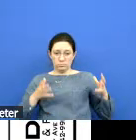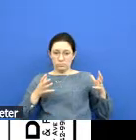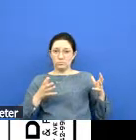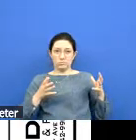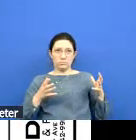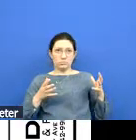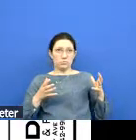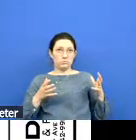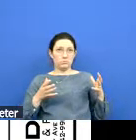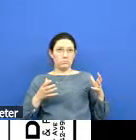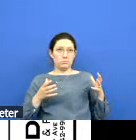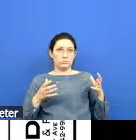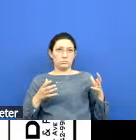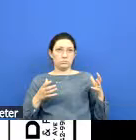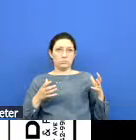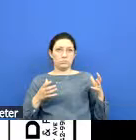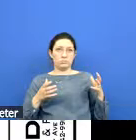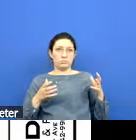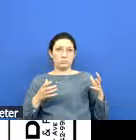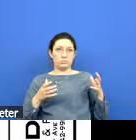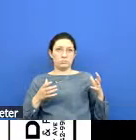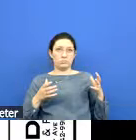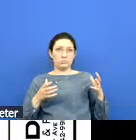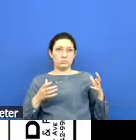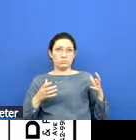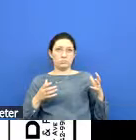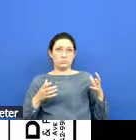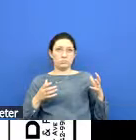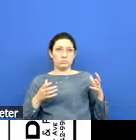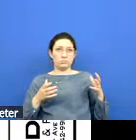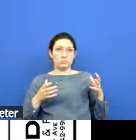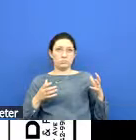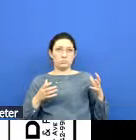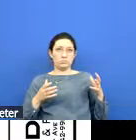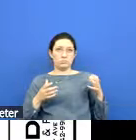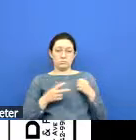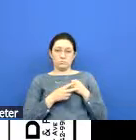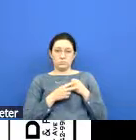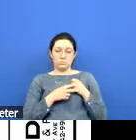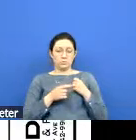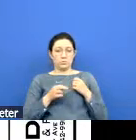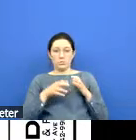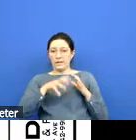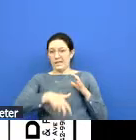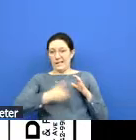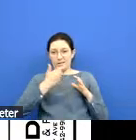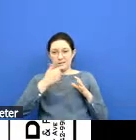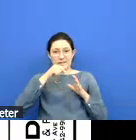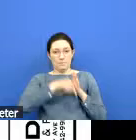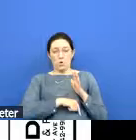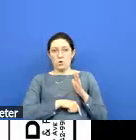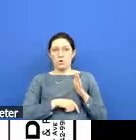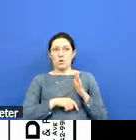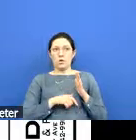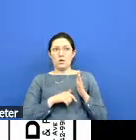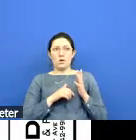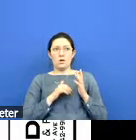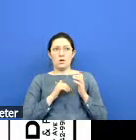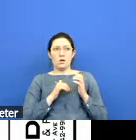a parcel 2 and turn it into a water retention holding area or dig it deeper, how are